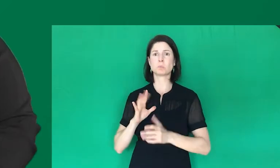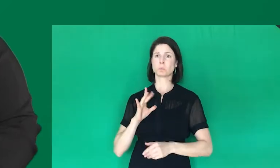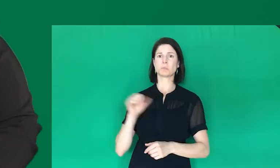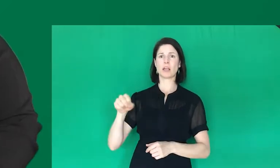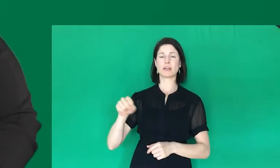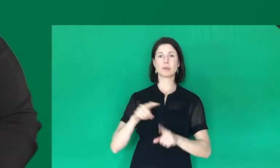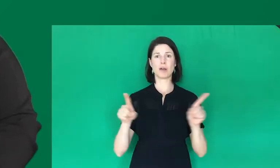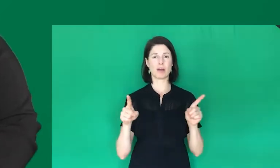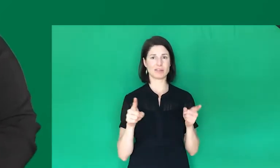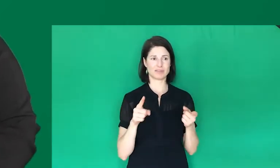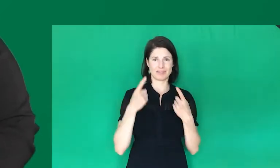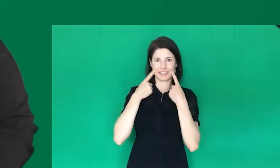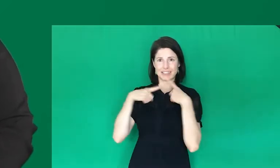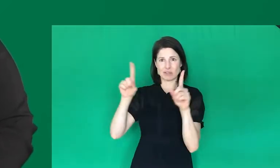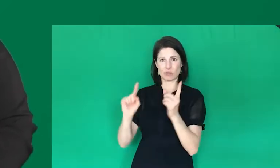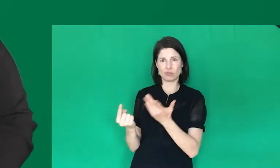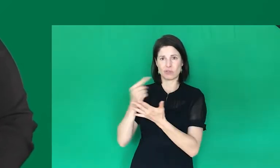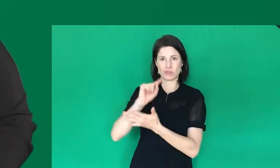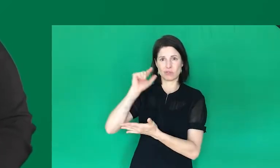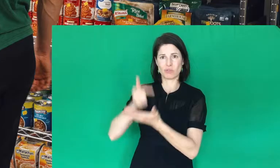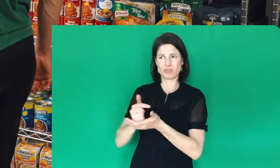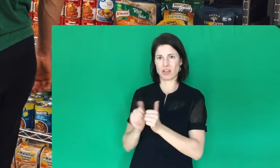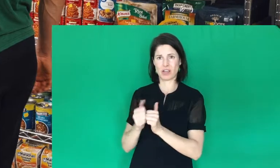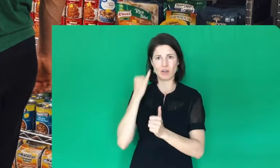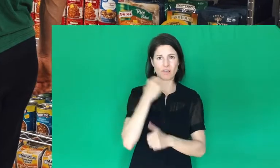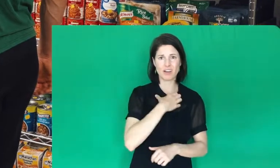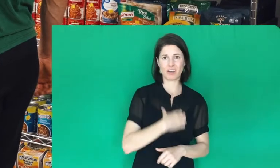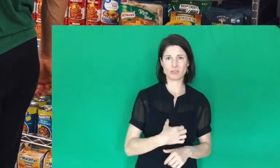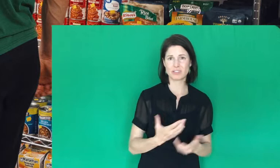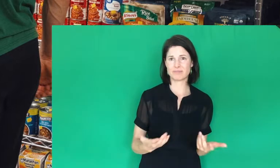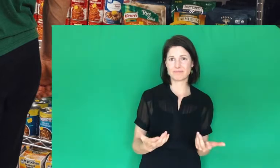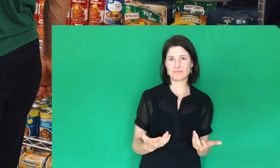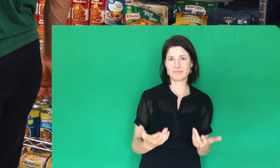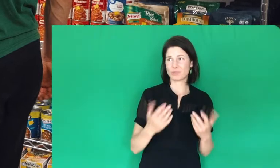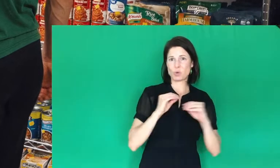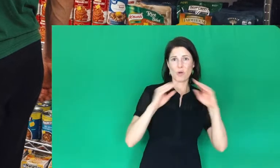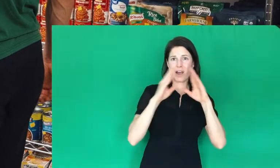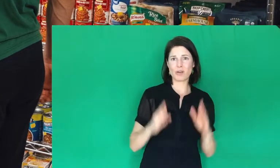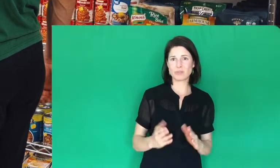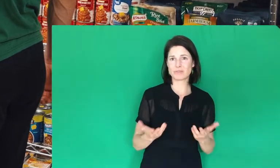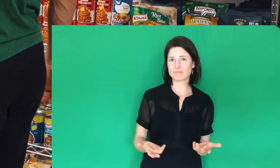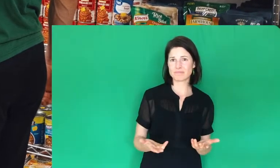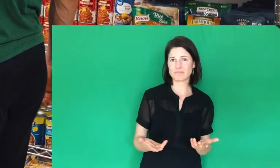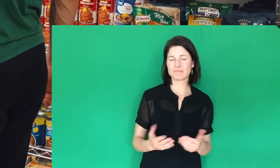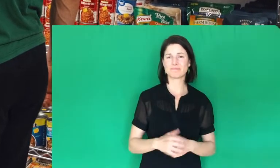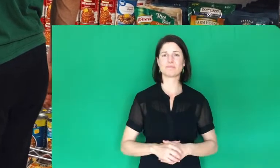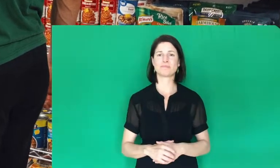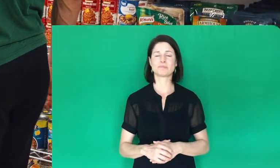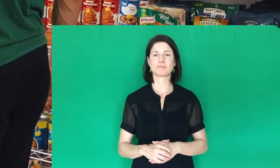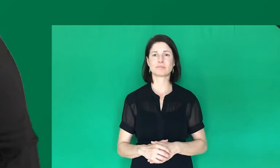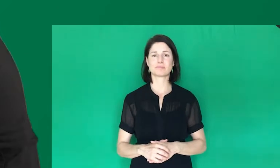very difficult for a student to be successful in their academic pursuits if their basic needs like food and housing aren't being taken care